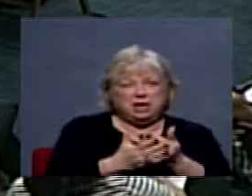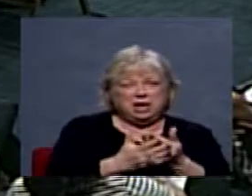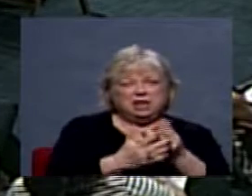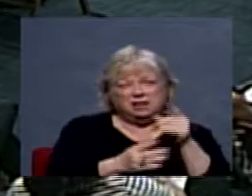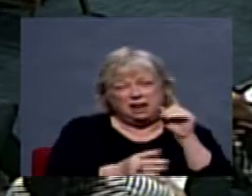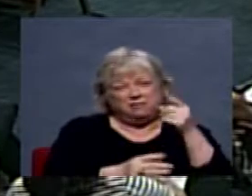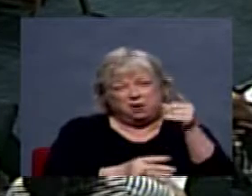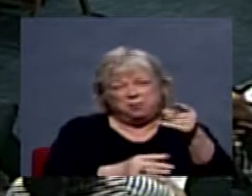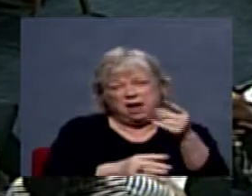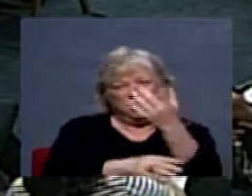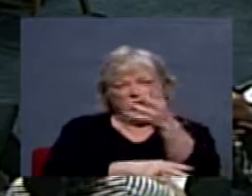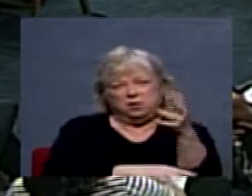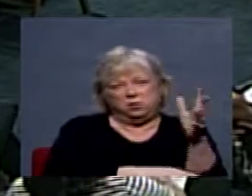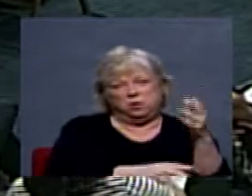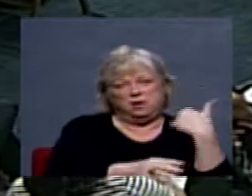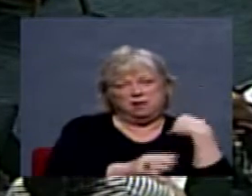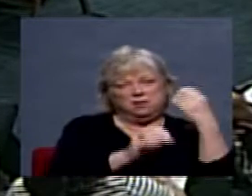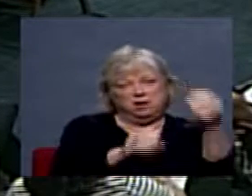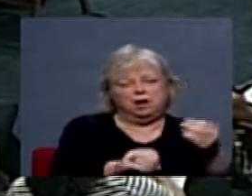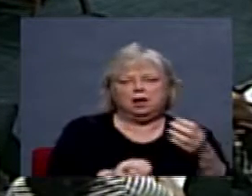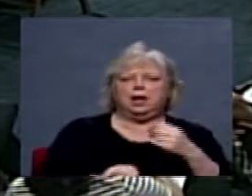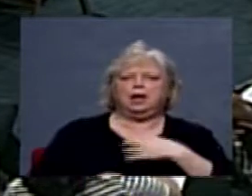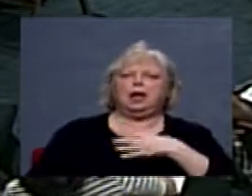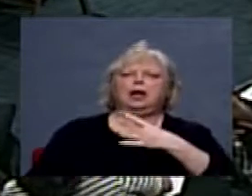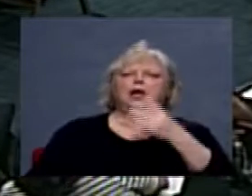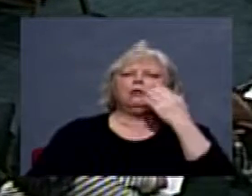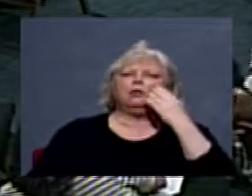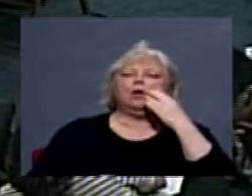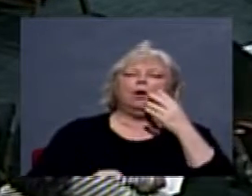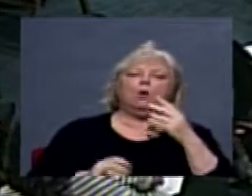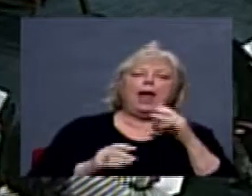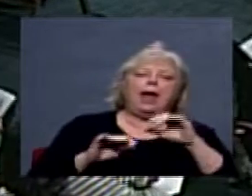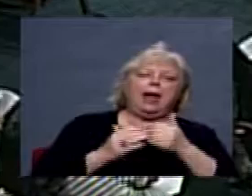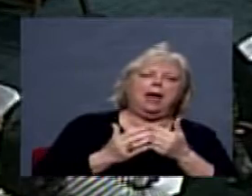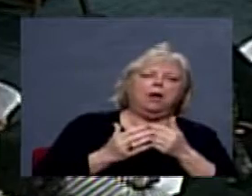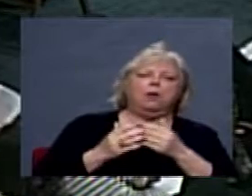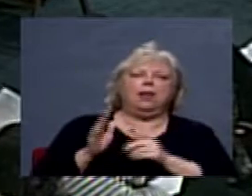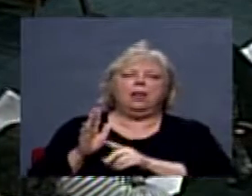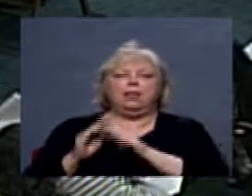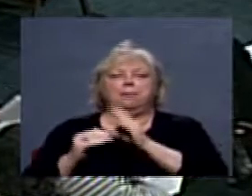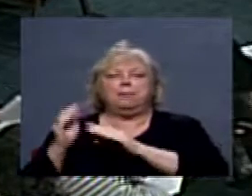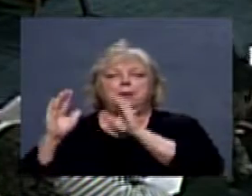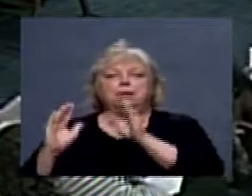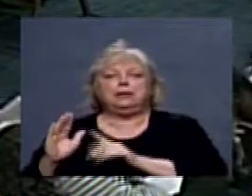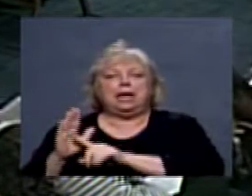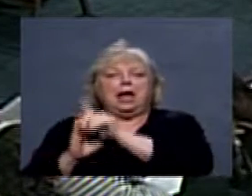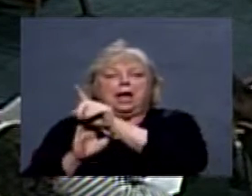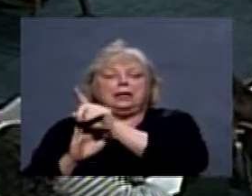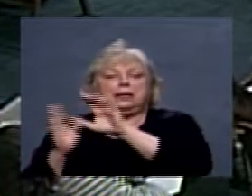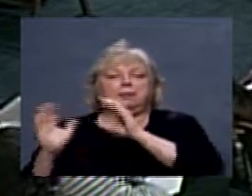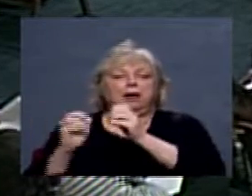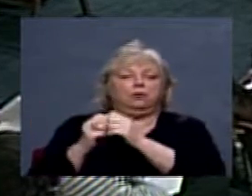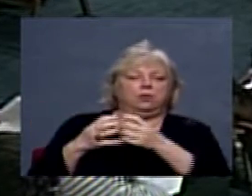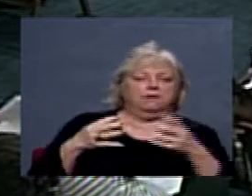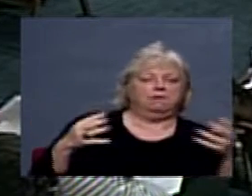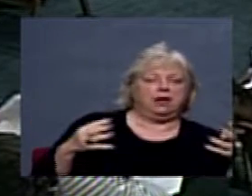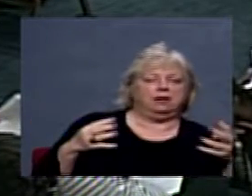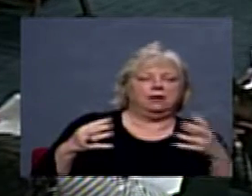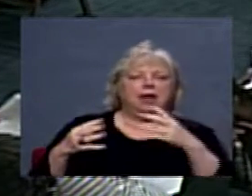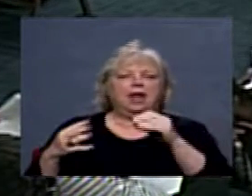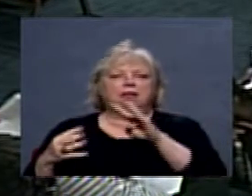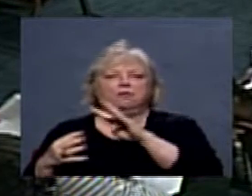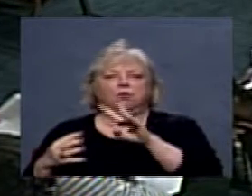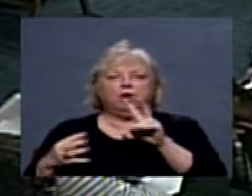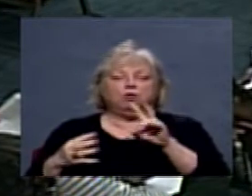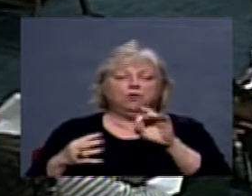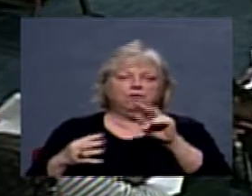woods. And I'd like to know the height of the building compared to the privacy fence, and how do you cover the 42-foot steeple that they're gonna put on it, where I don't